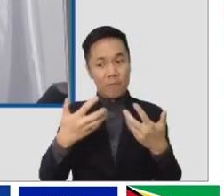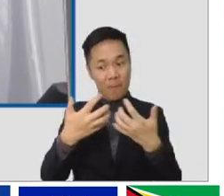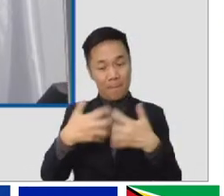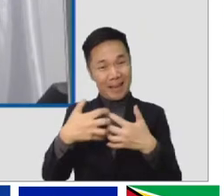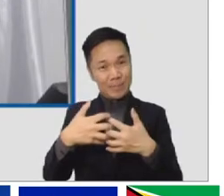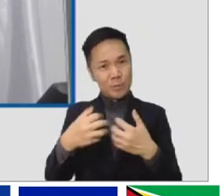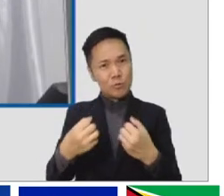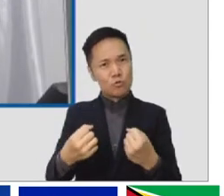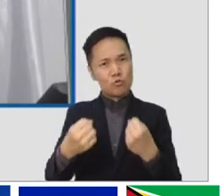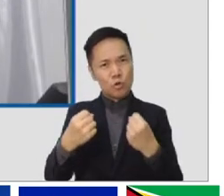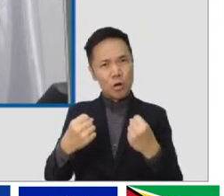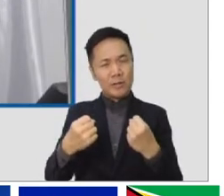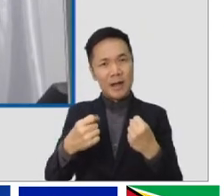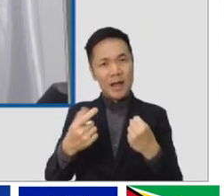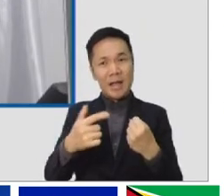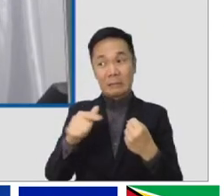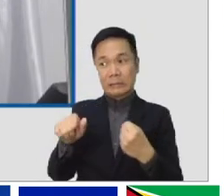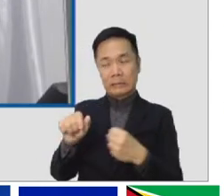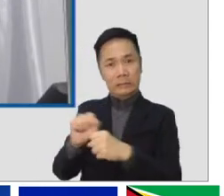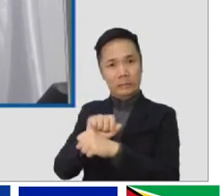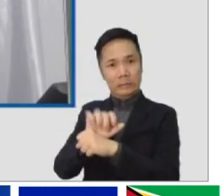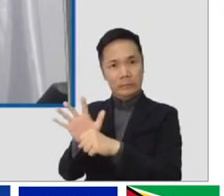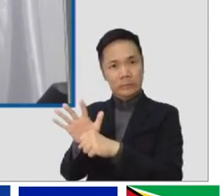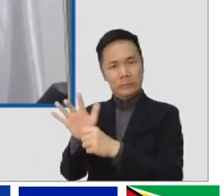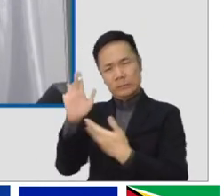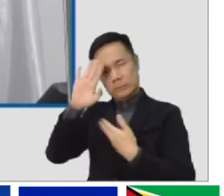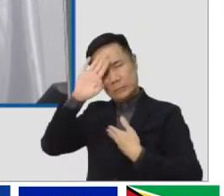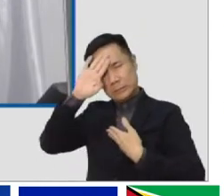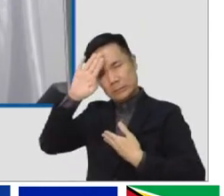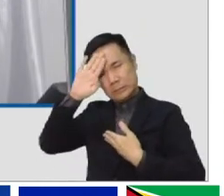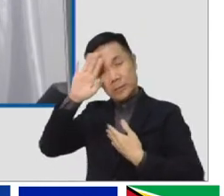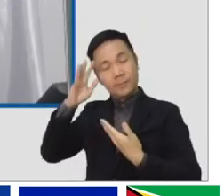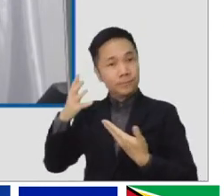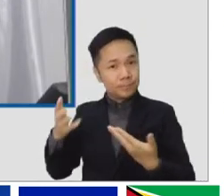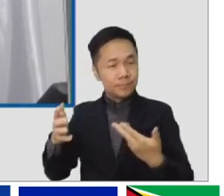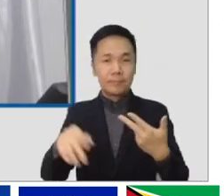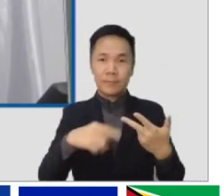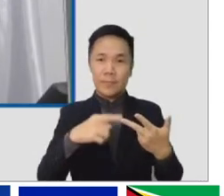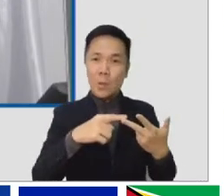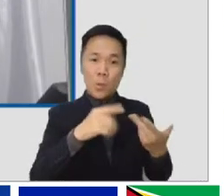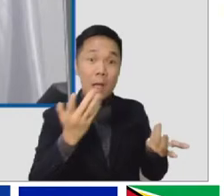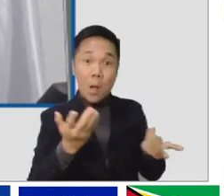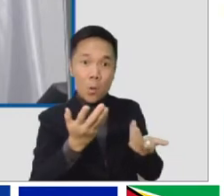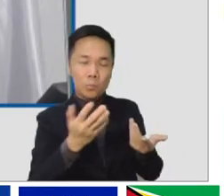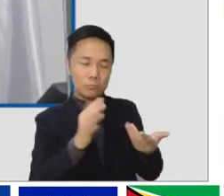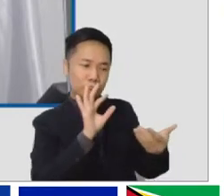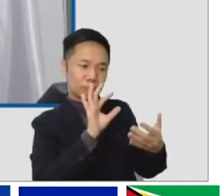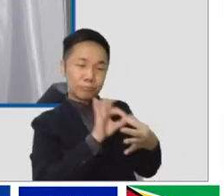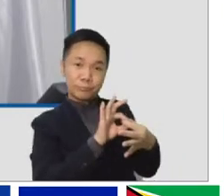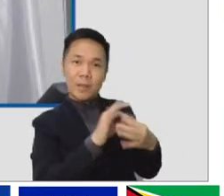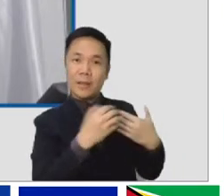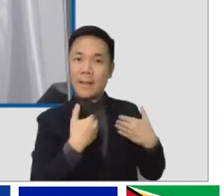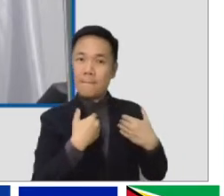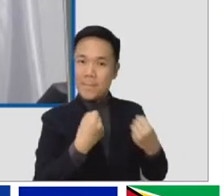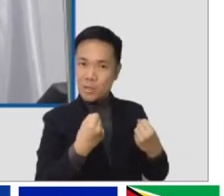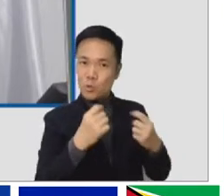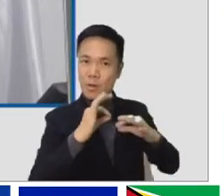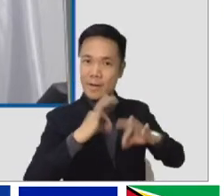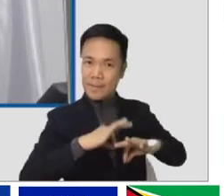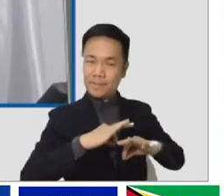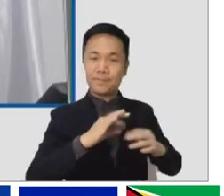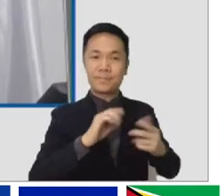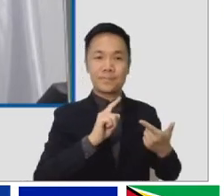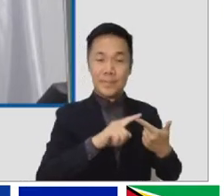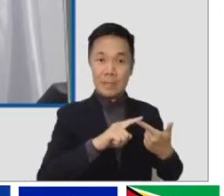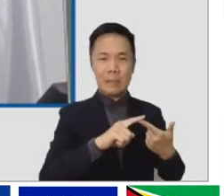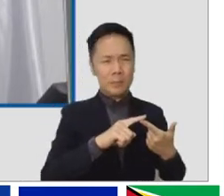threats through these processes with the ministries of health, departments of health. We know that it is very difficult because